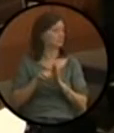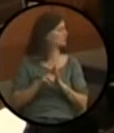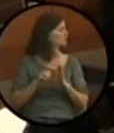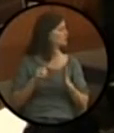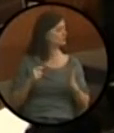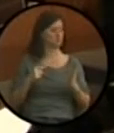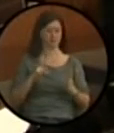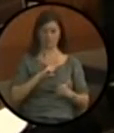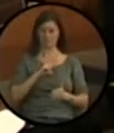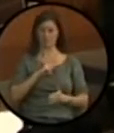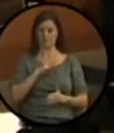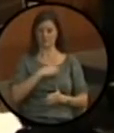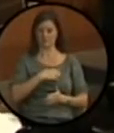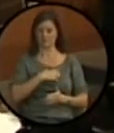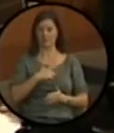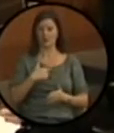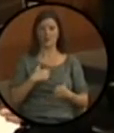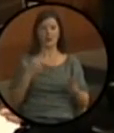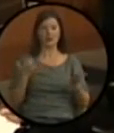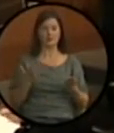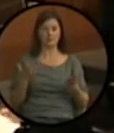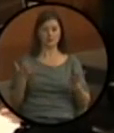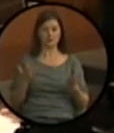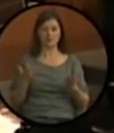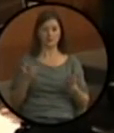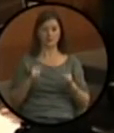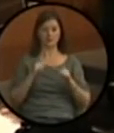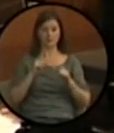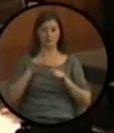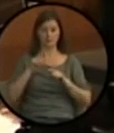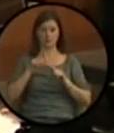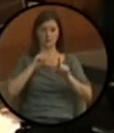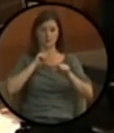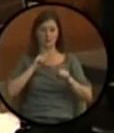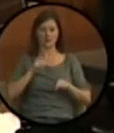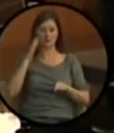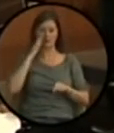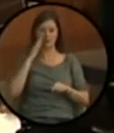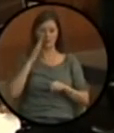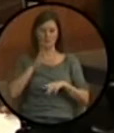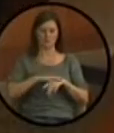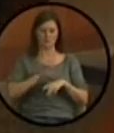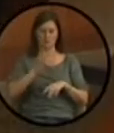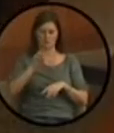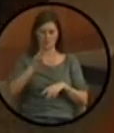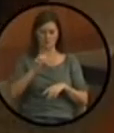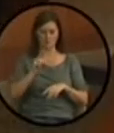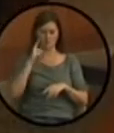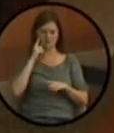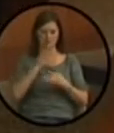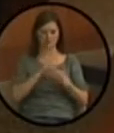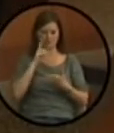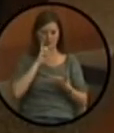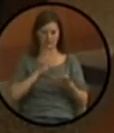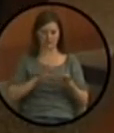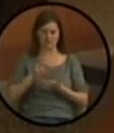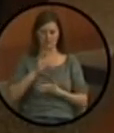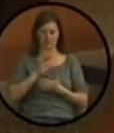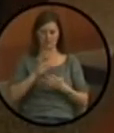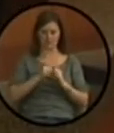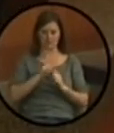for questions. I know there was a little media attention to this. I think there's some confusion on the part of the public on how the department comes across this